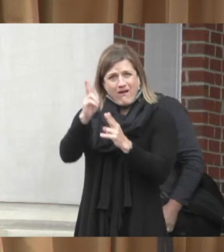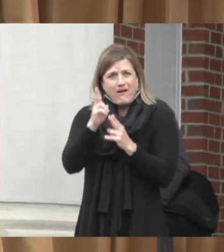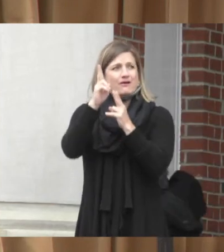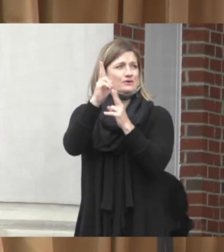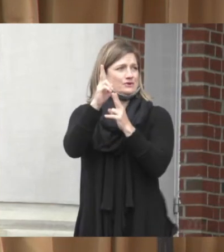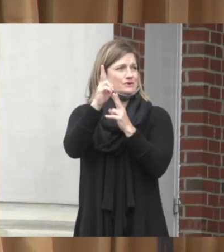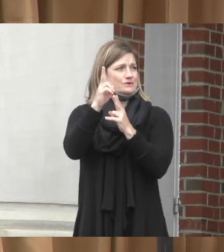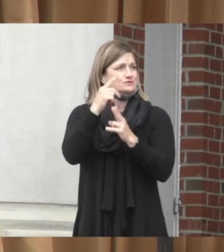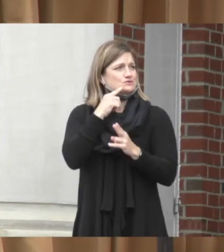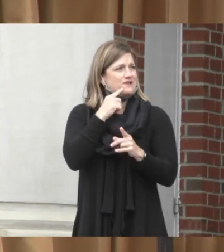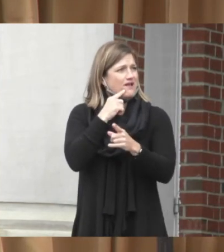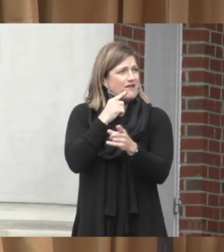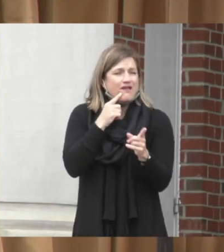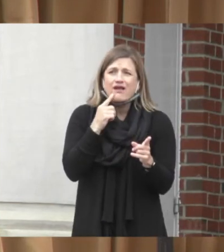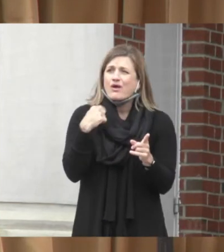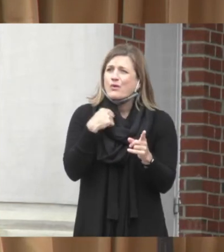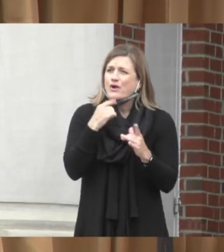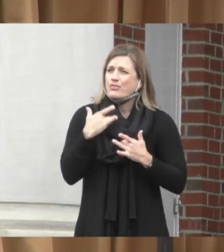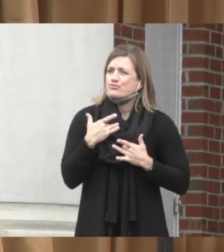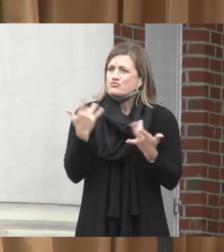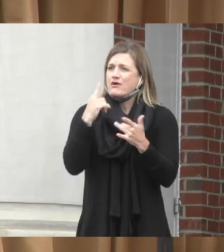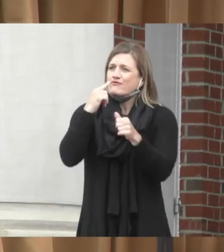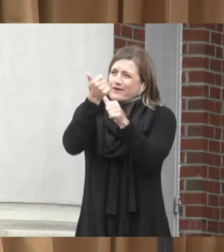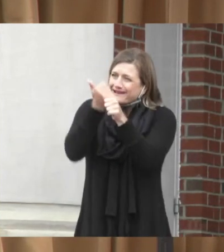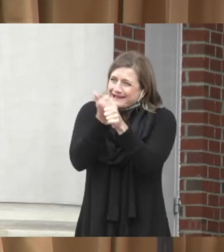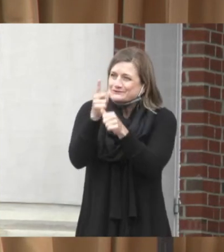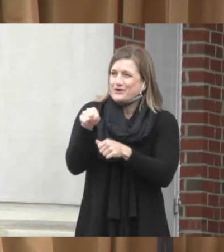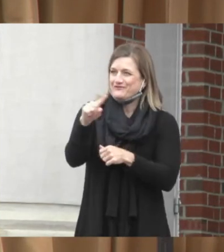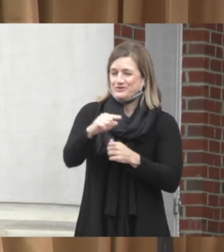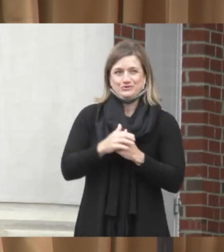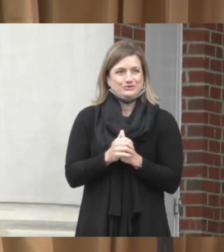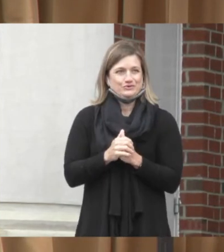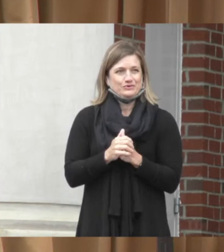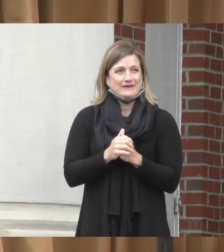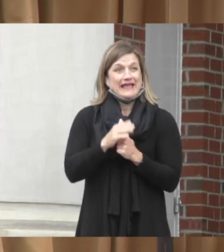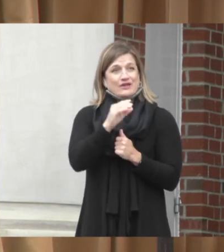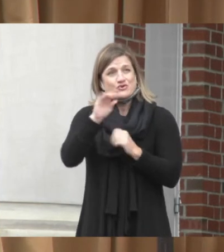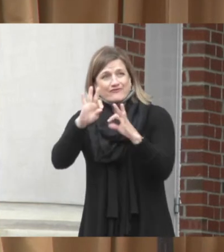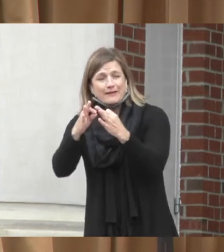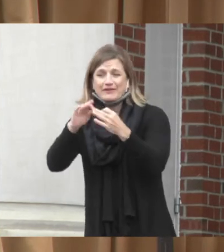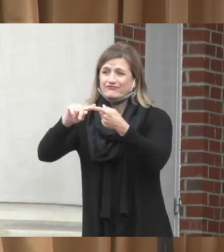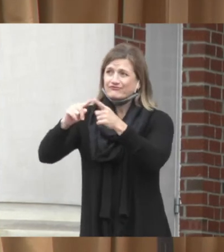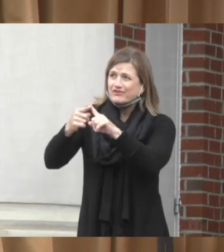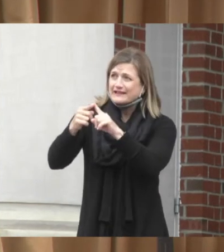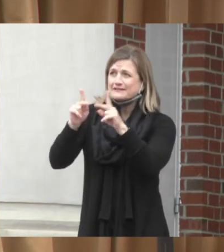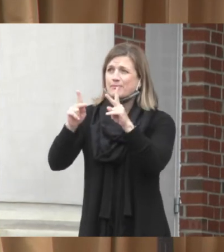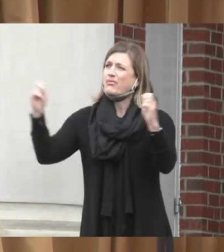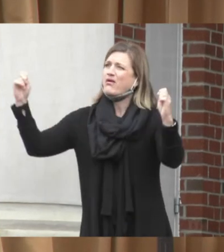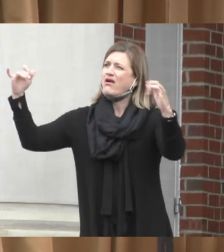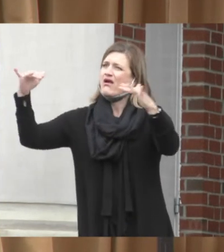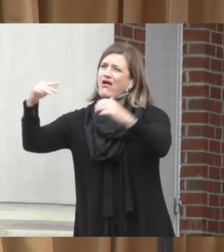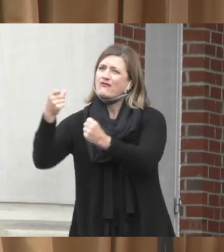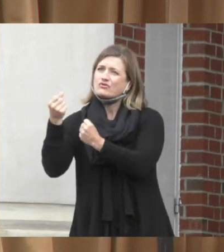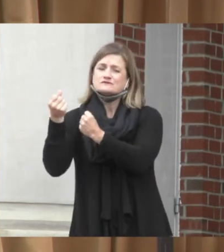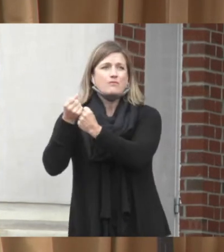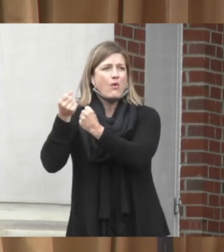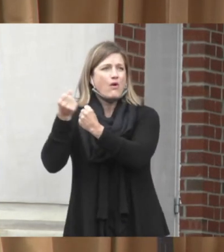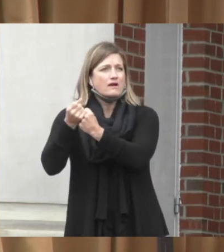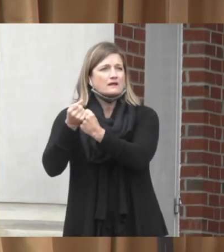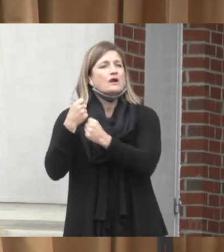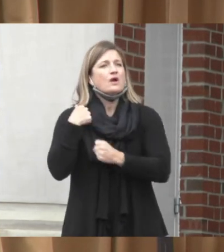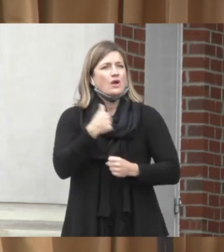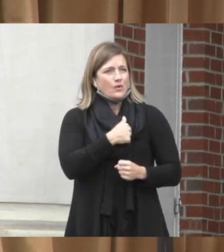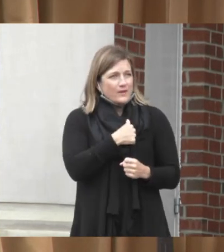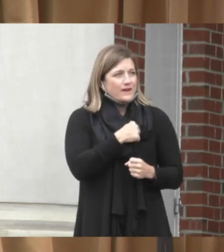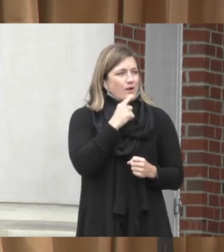to say we are thrilled for each and every one of you. And like your family and friends, those gathered here today, but certainly I'm sure those who could not be